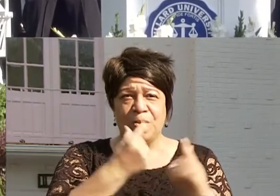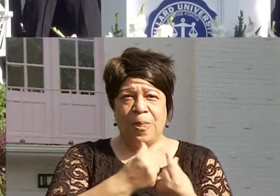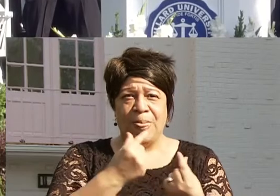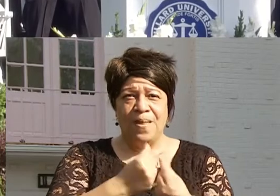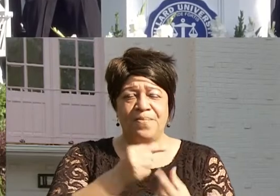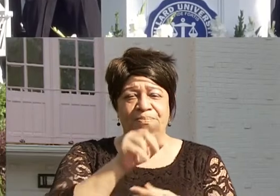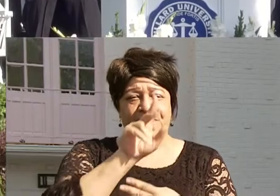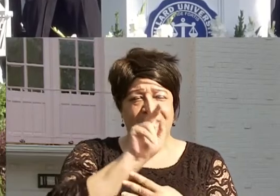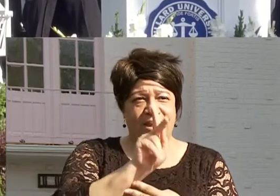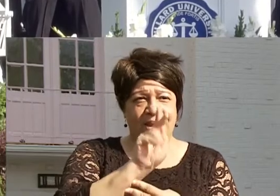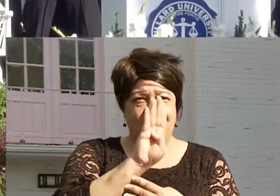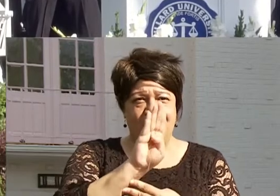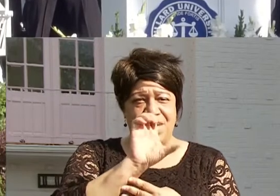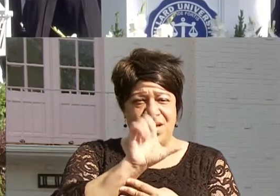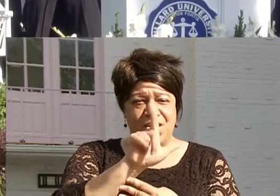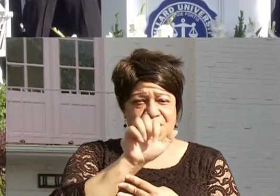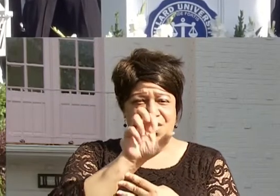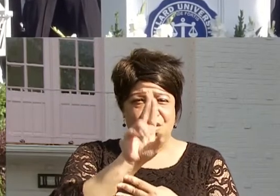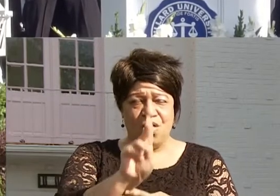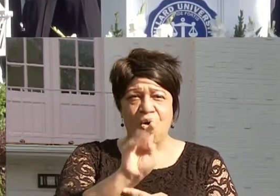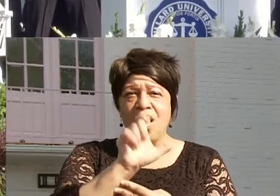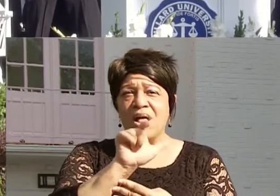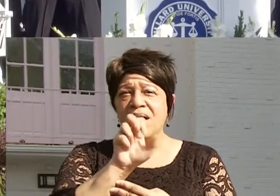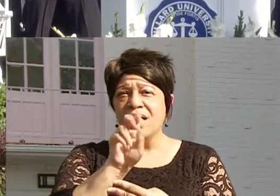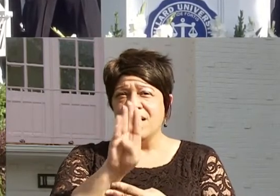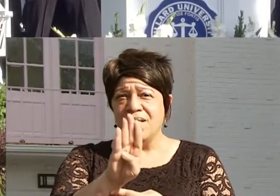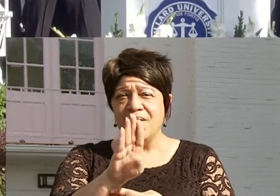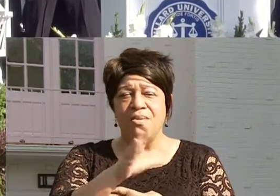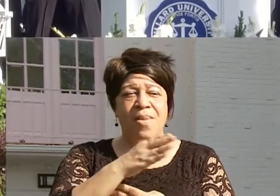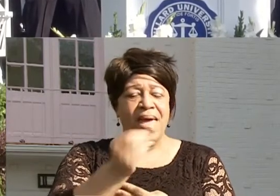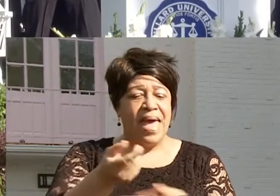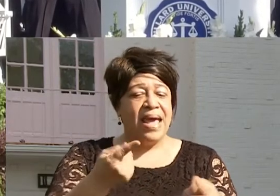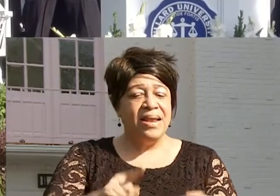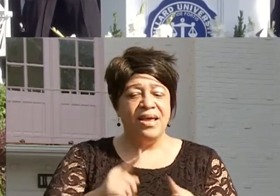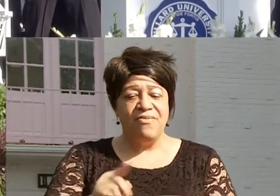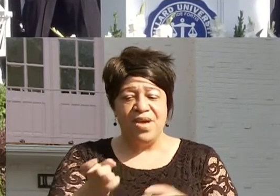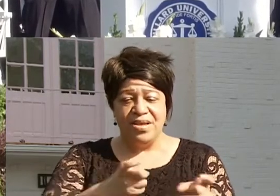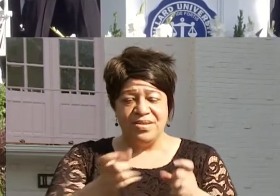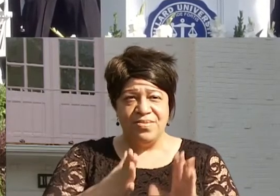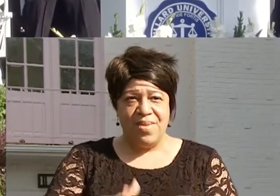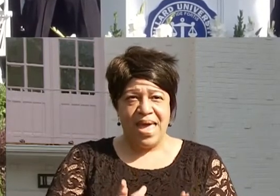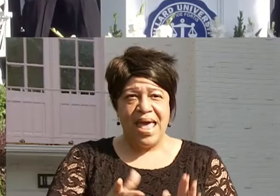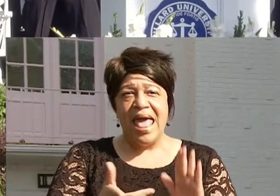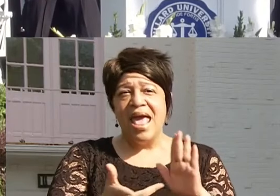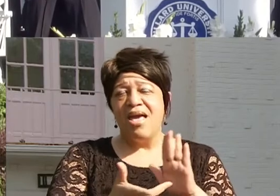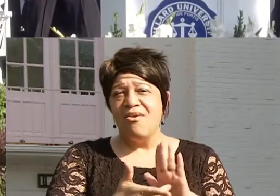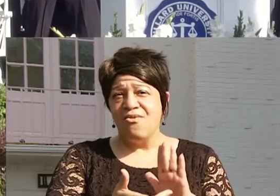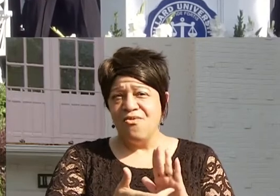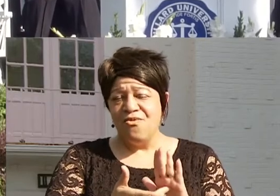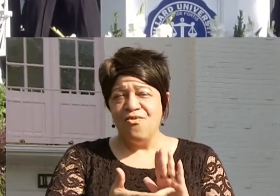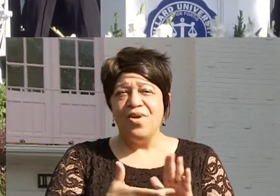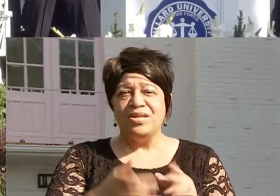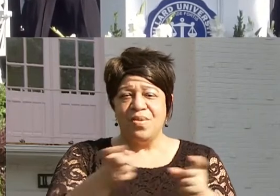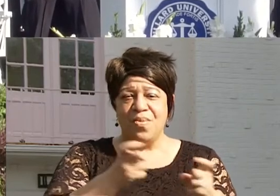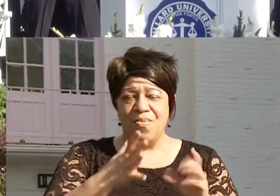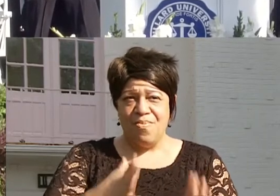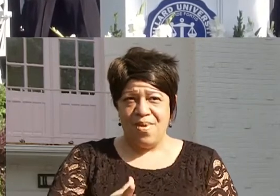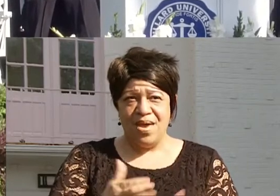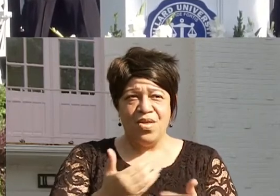Clark Psychology Club, and the events manager and freshman representative of the Pre-Alumni